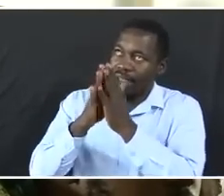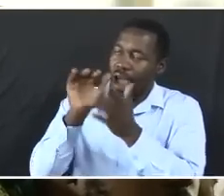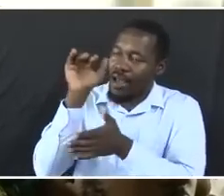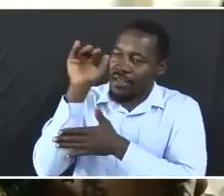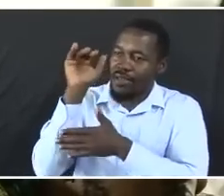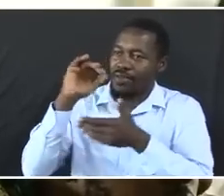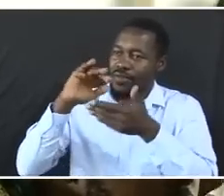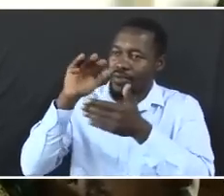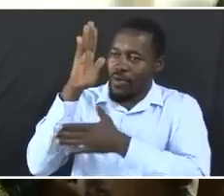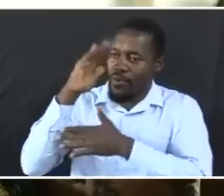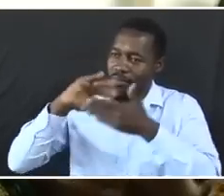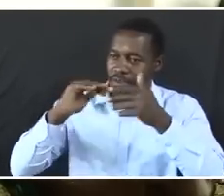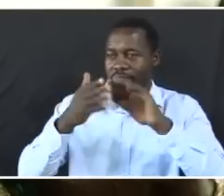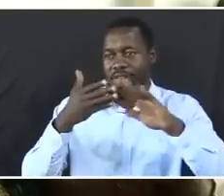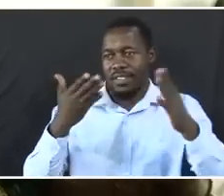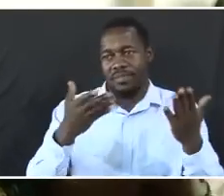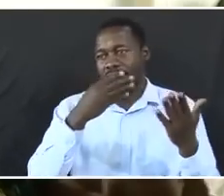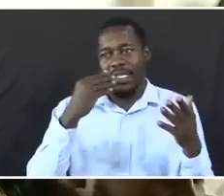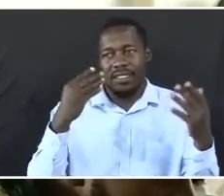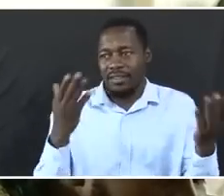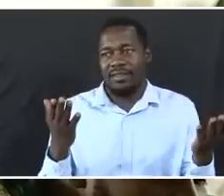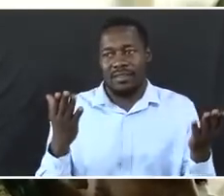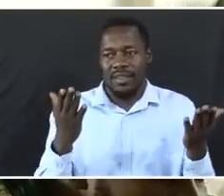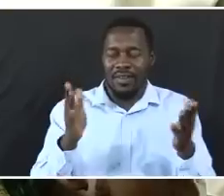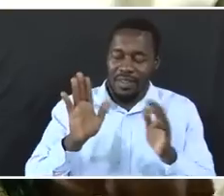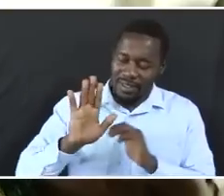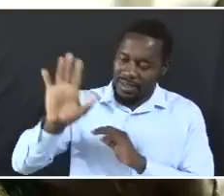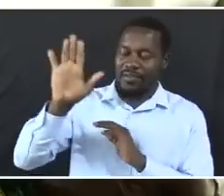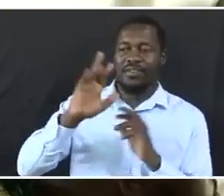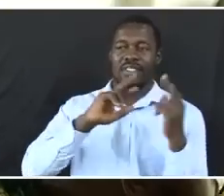of life. Allow me ask this.